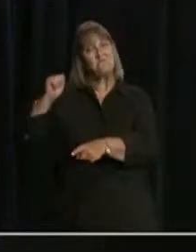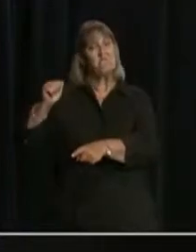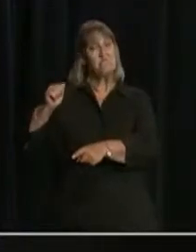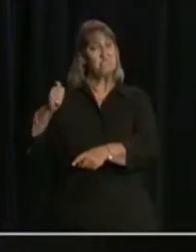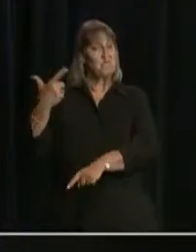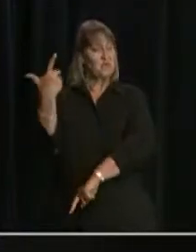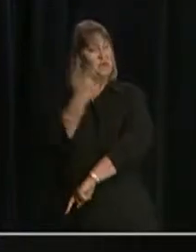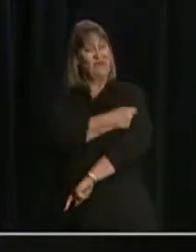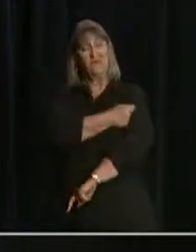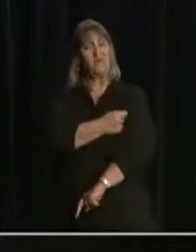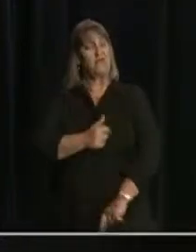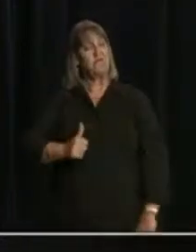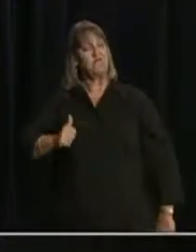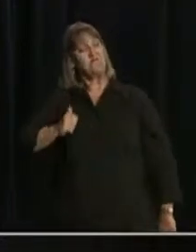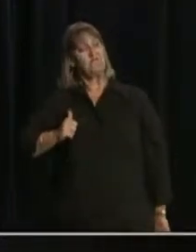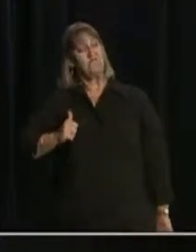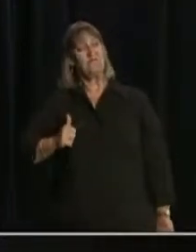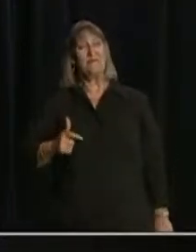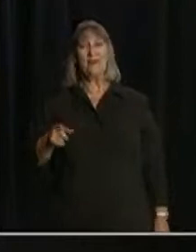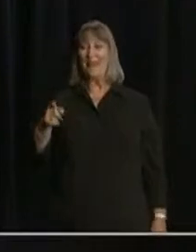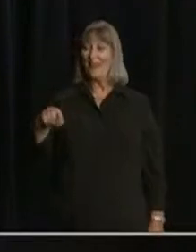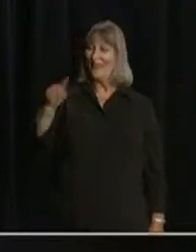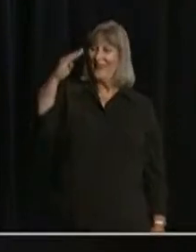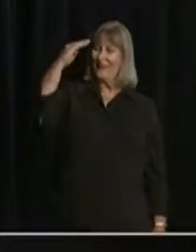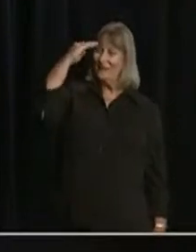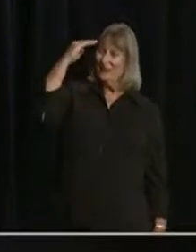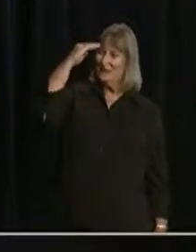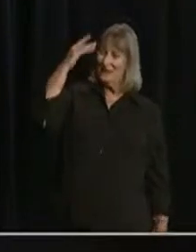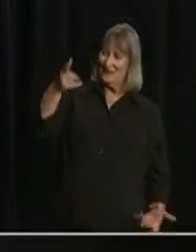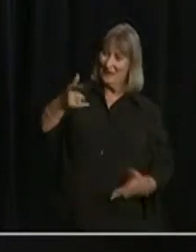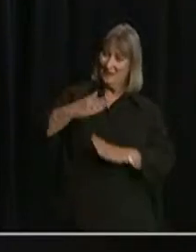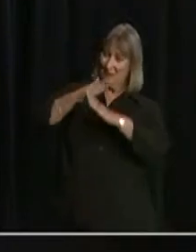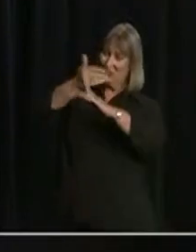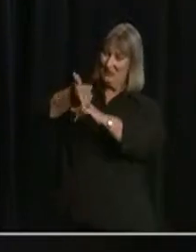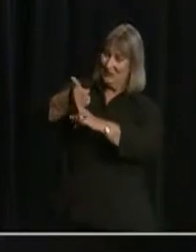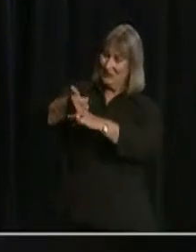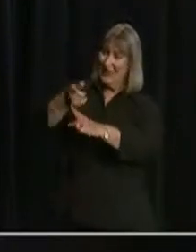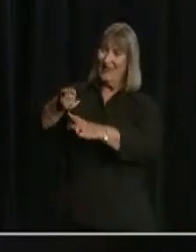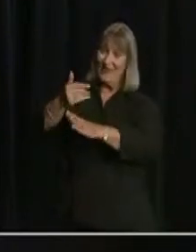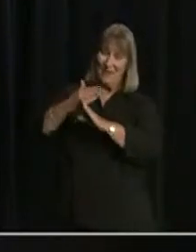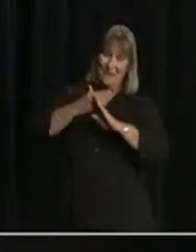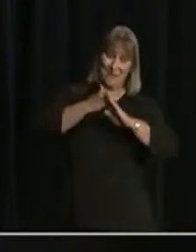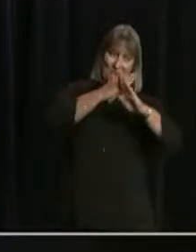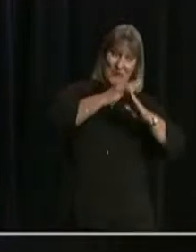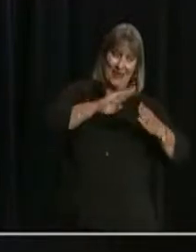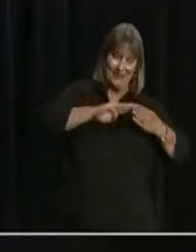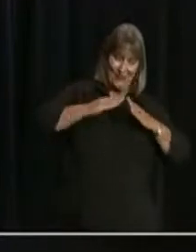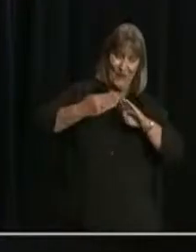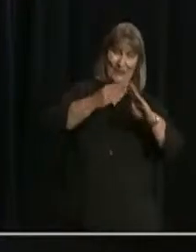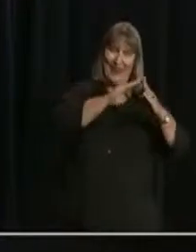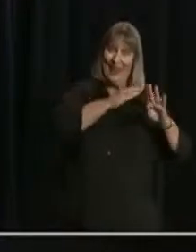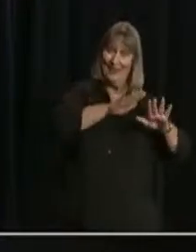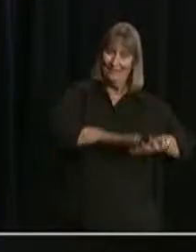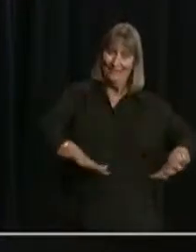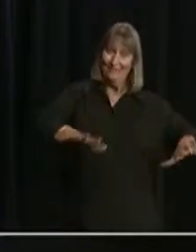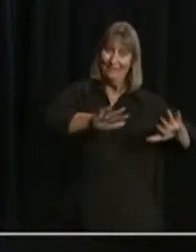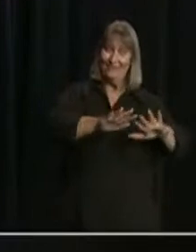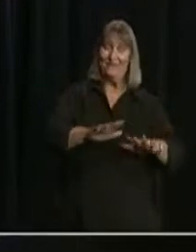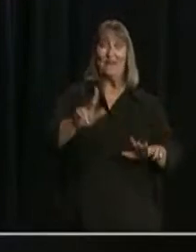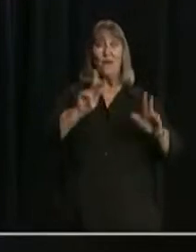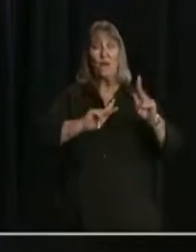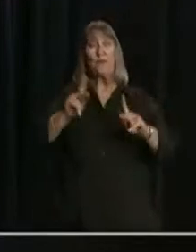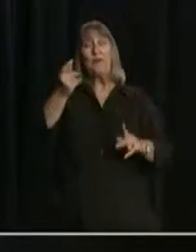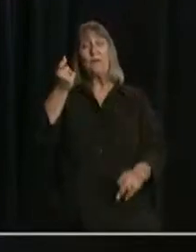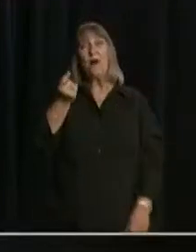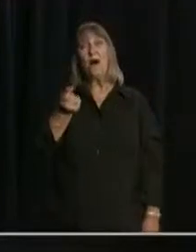it, knowing full well that it's not only protecting them, but it's the entire community. When folks get that message,